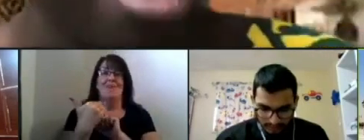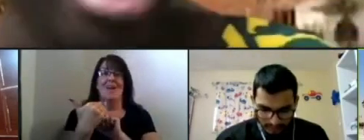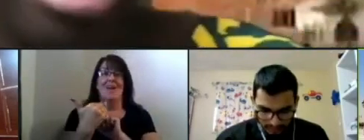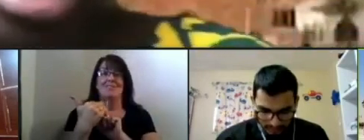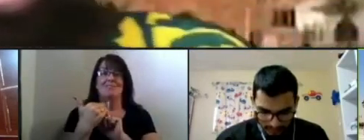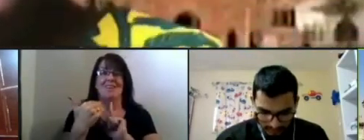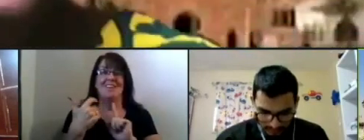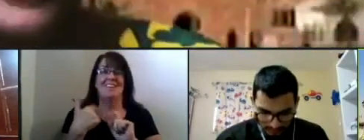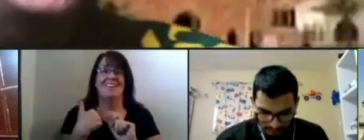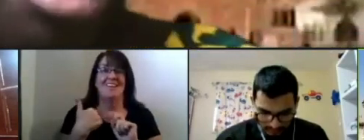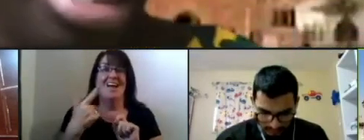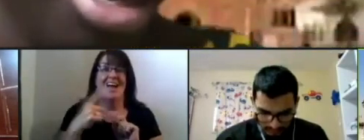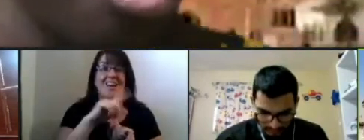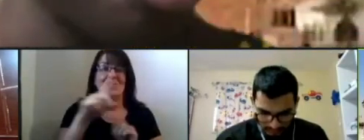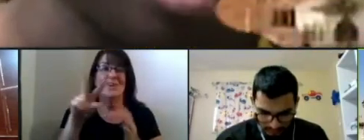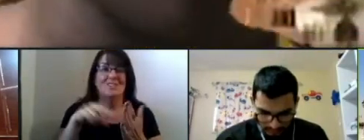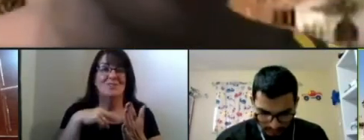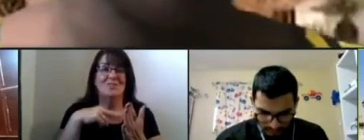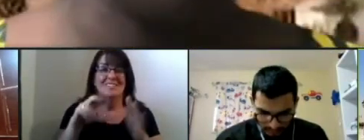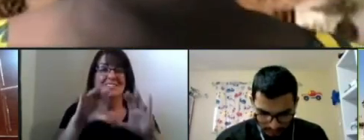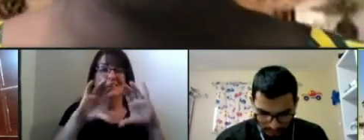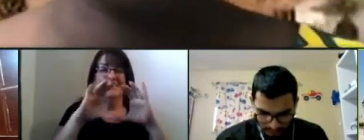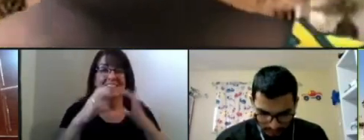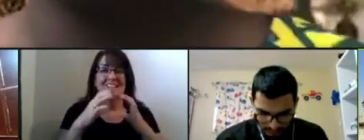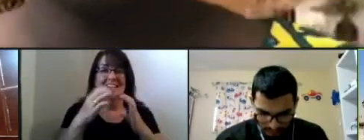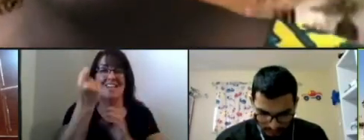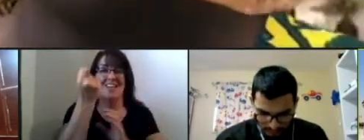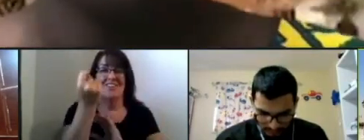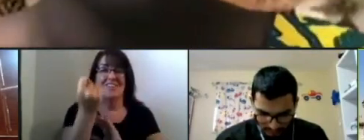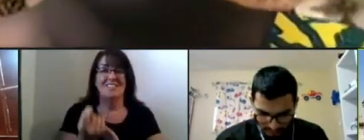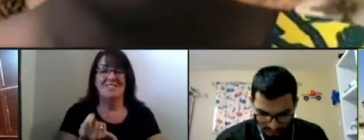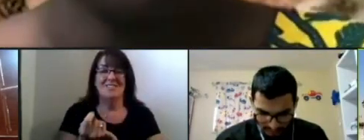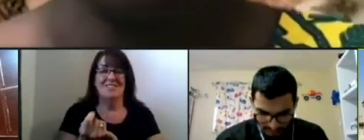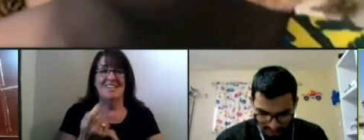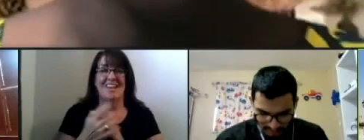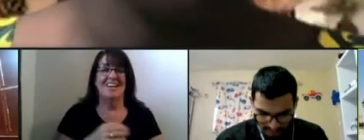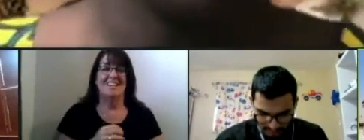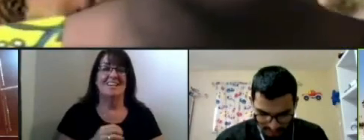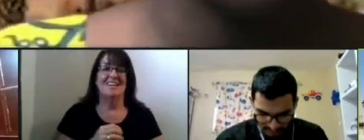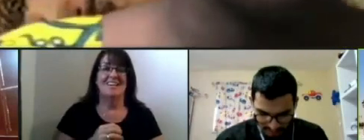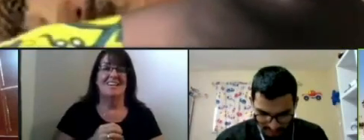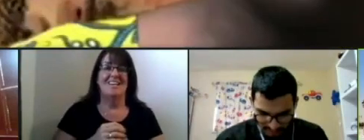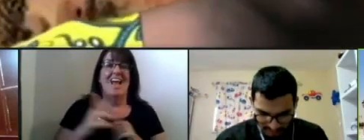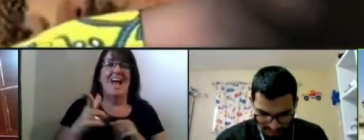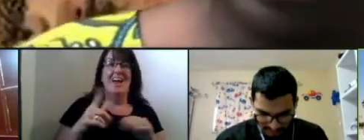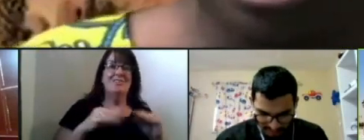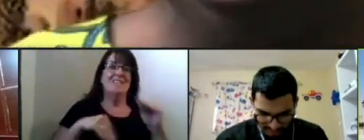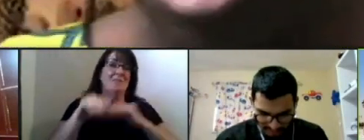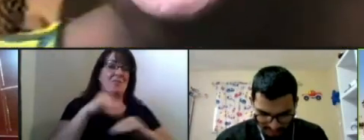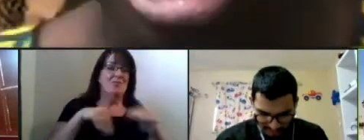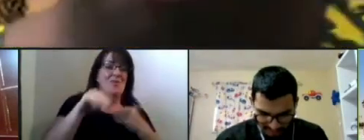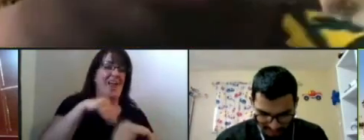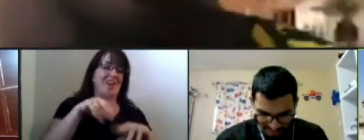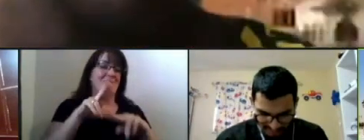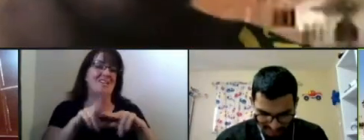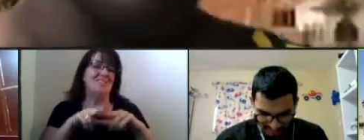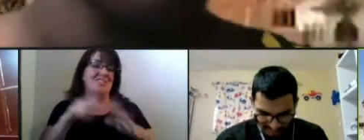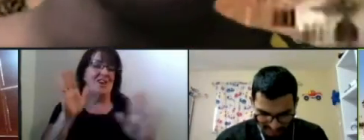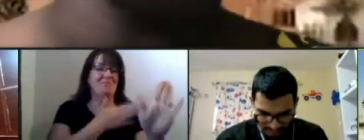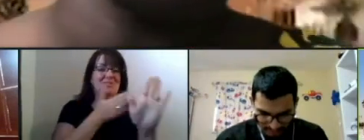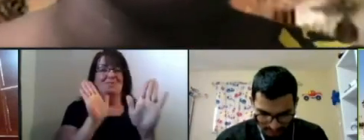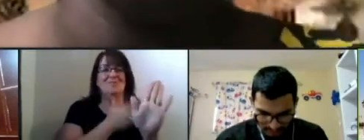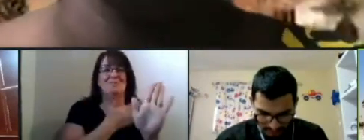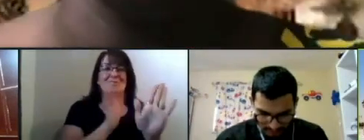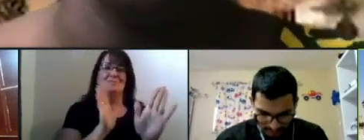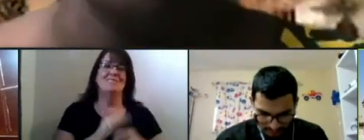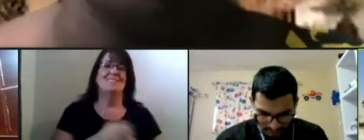teach African dance class every Tuesday, and I was here moving on my chair. I'm like, oh my God, music.